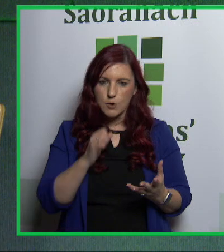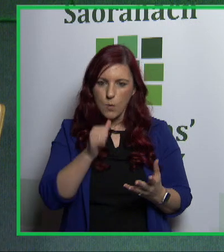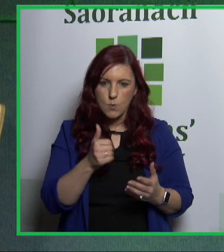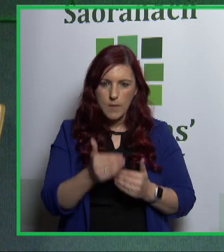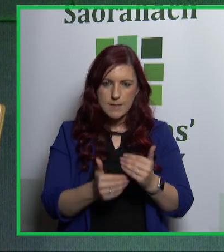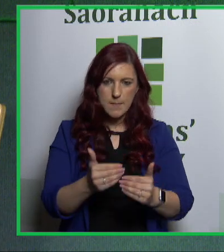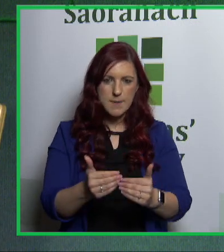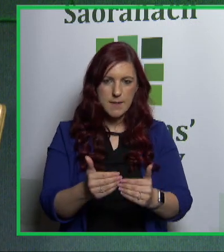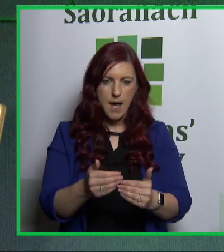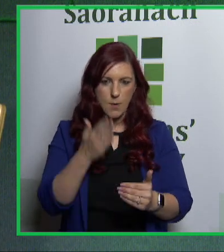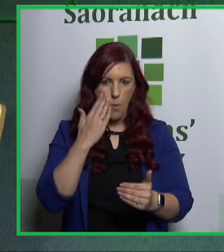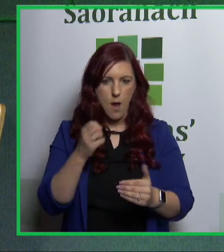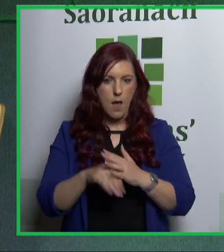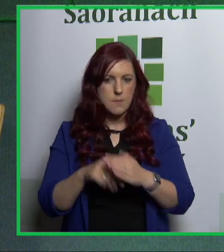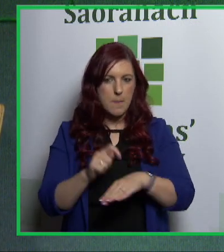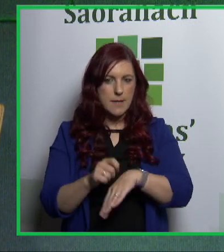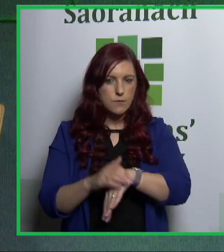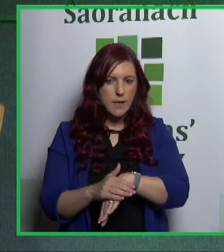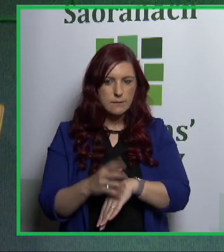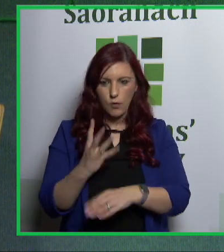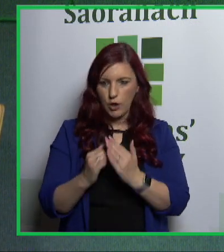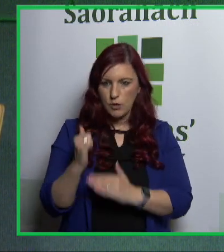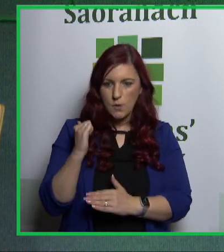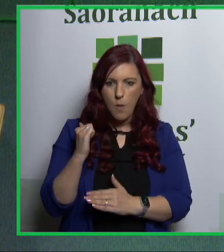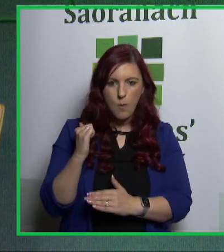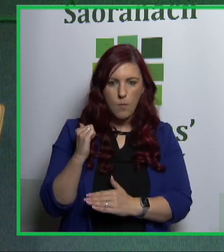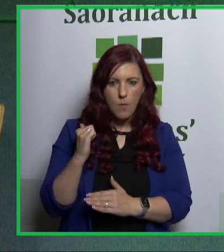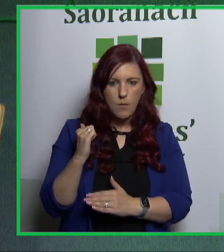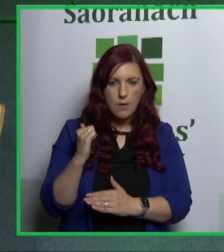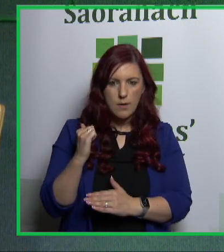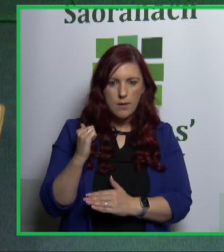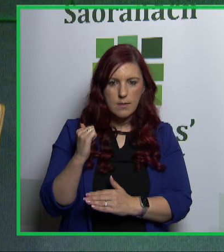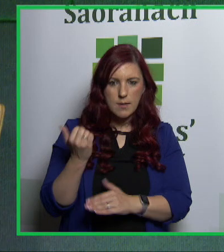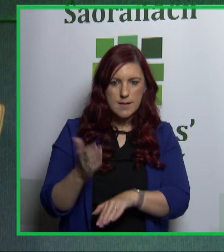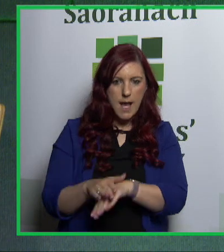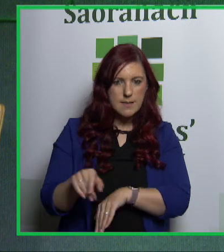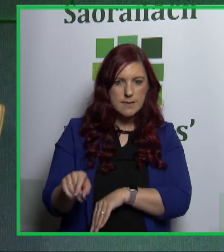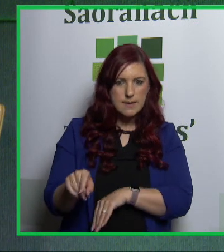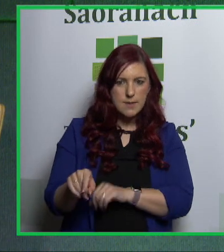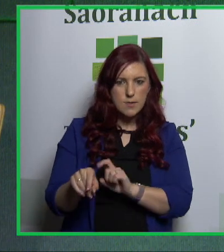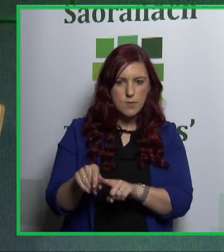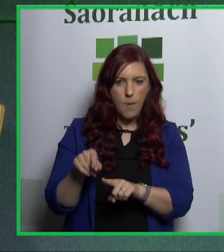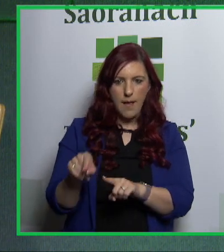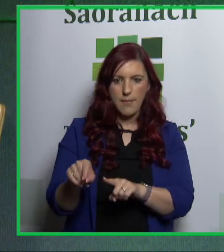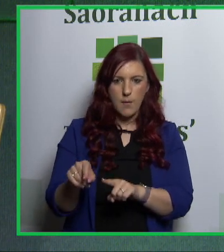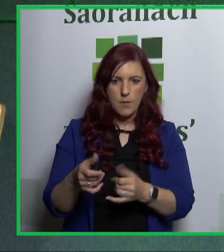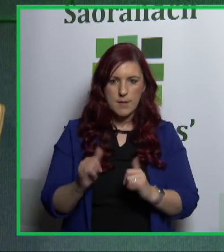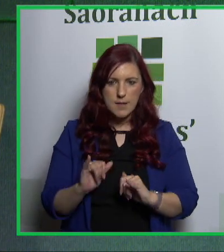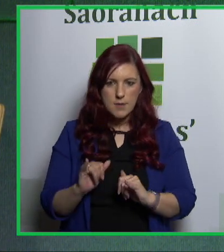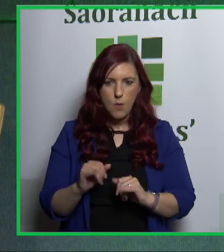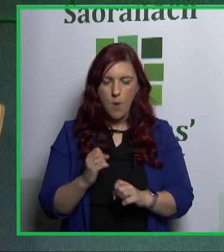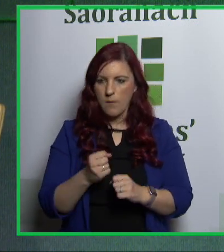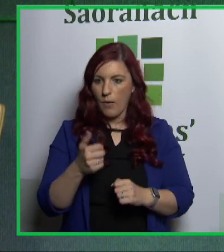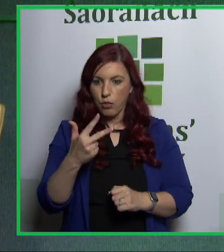best friend 4 years ago, and it crippled my recovery. You know, I've lost 3